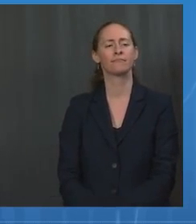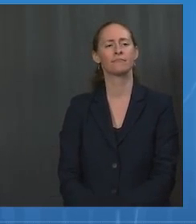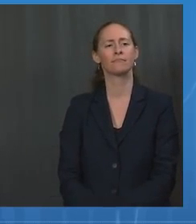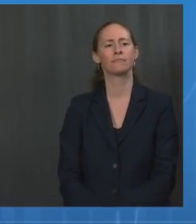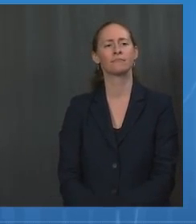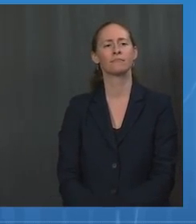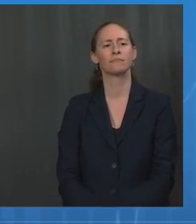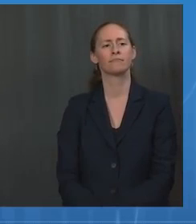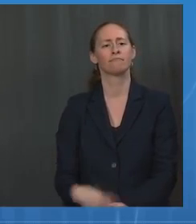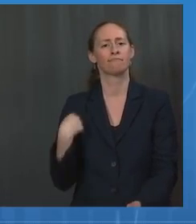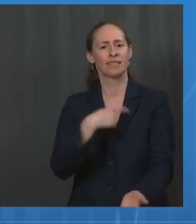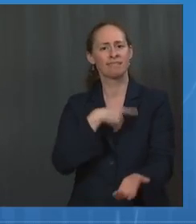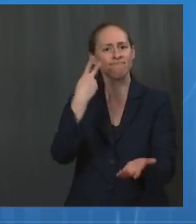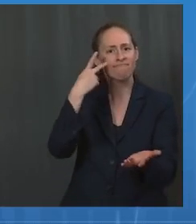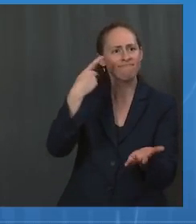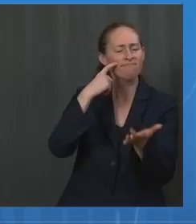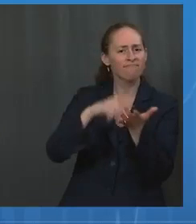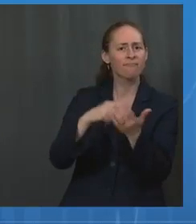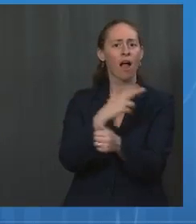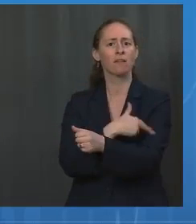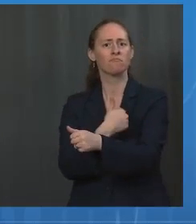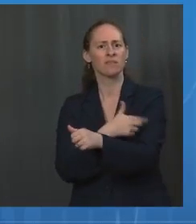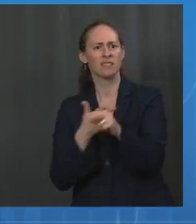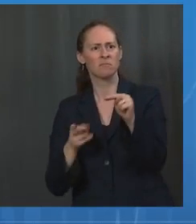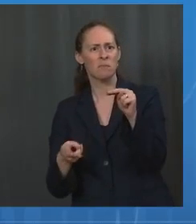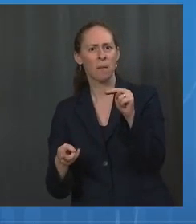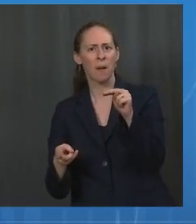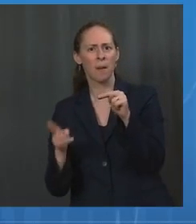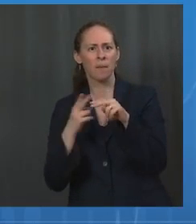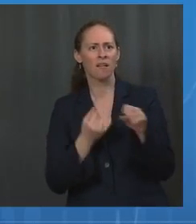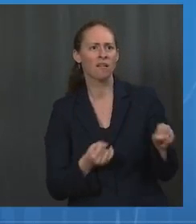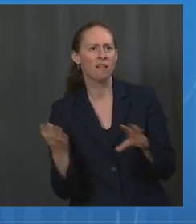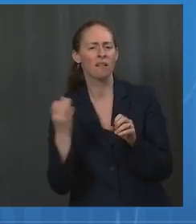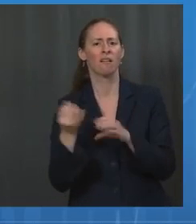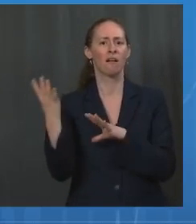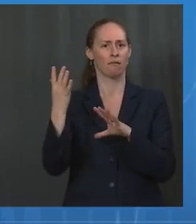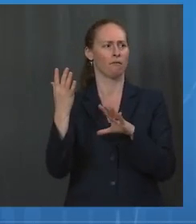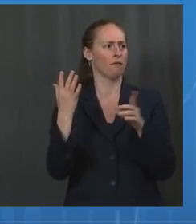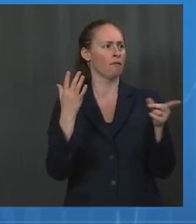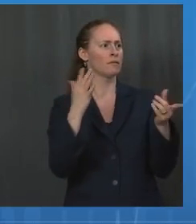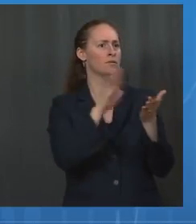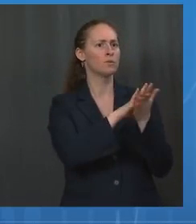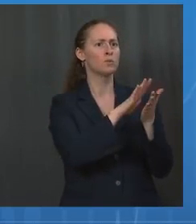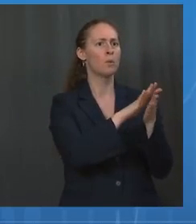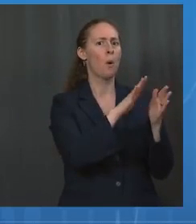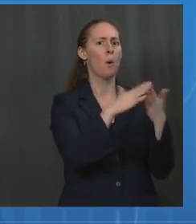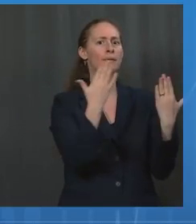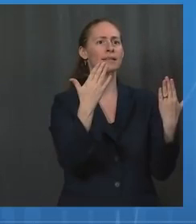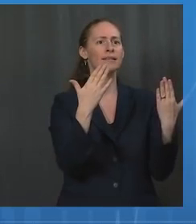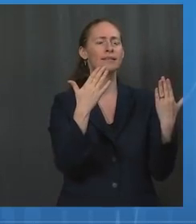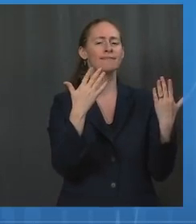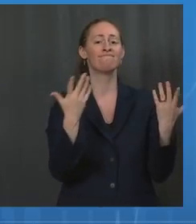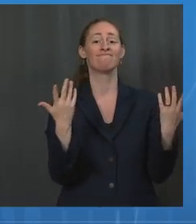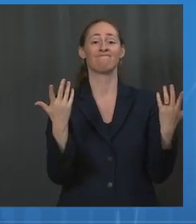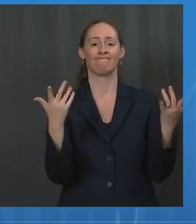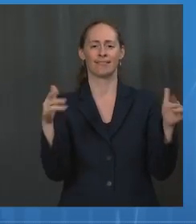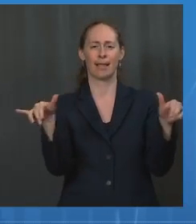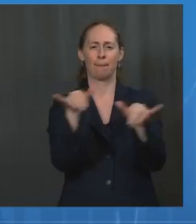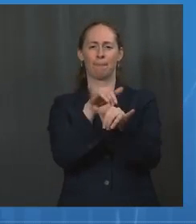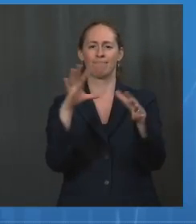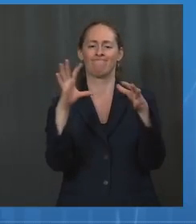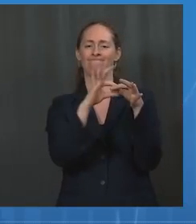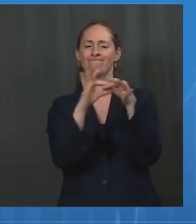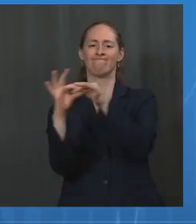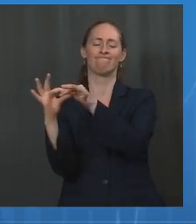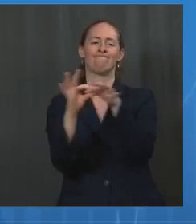in children at the same time as school reopening. In our outbreak investigations, large-scale quarantines or large number